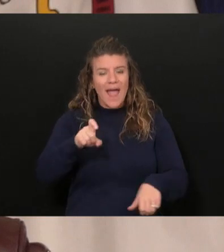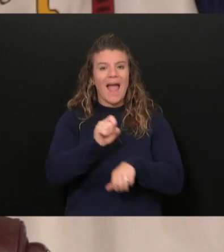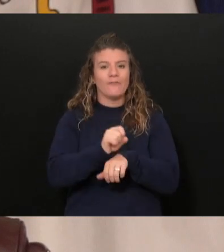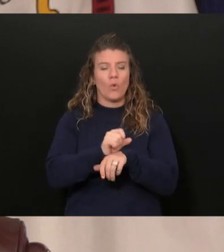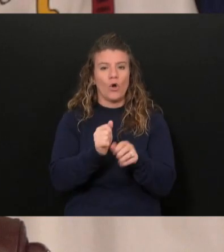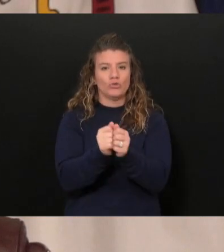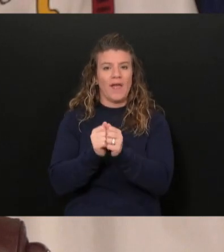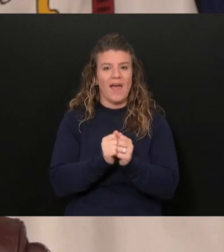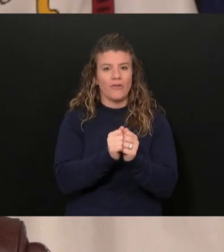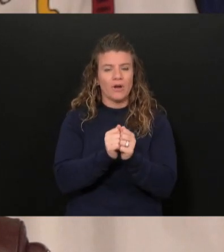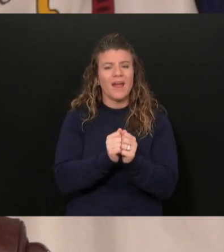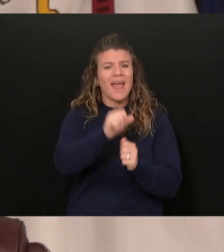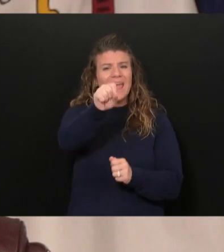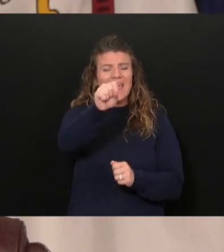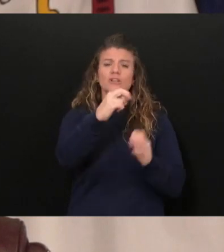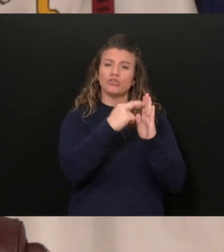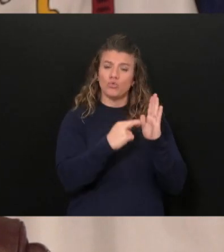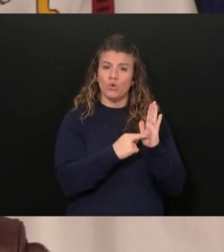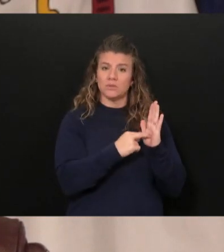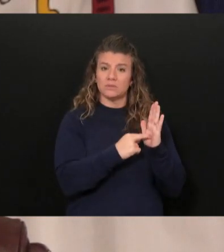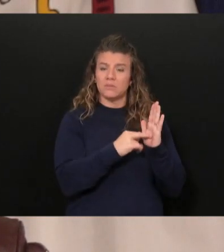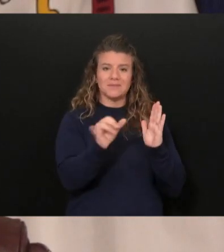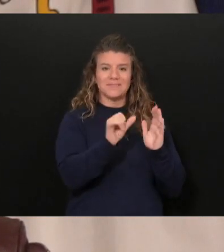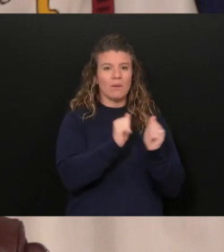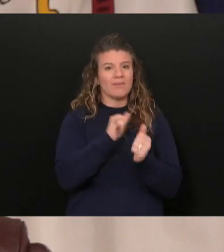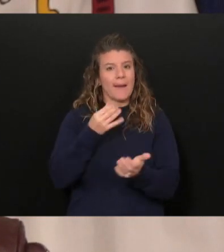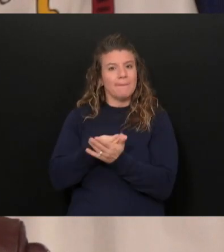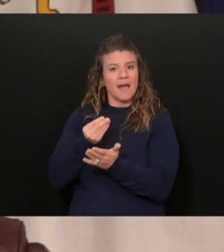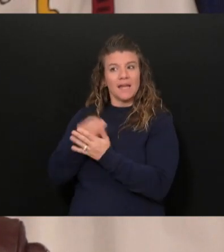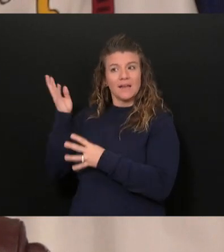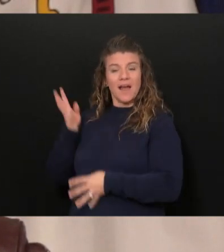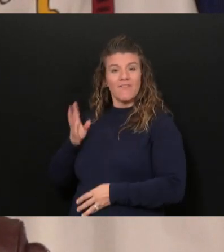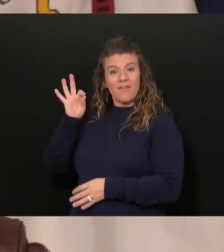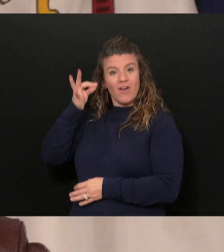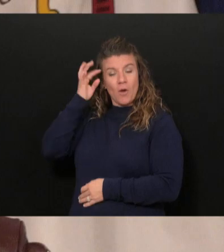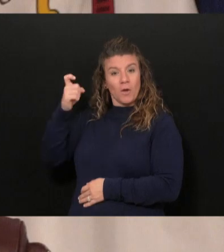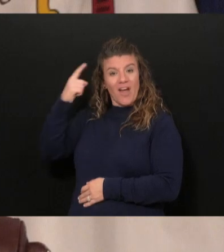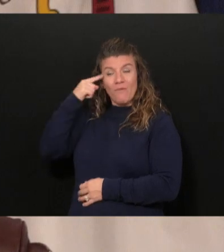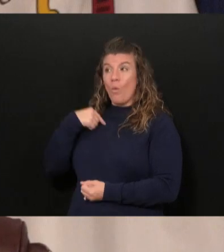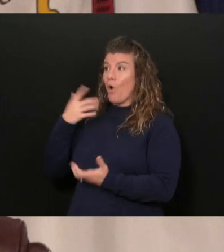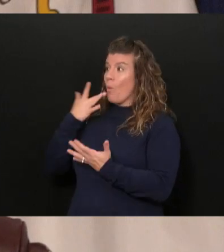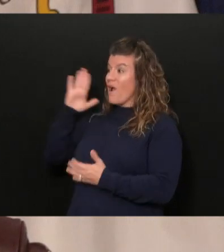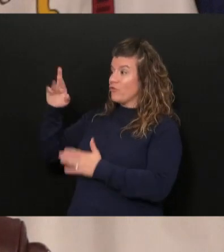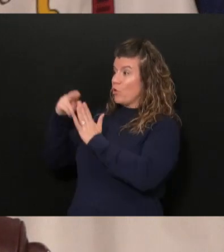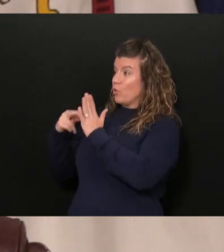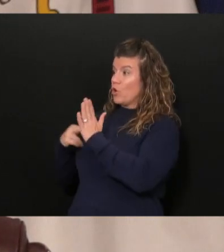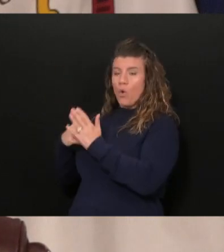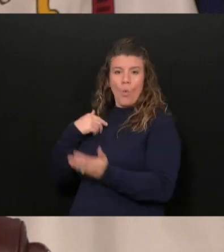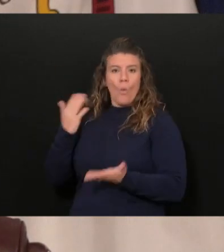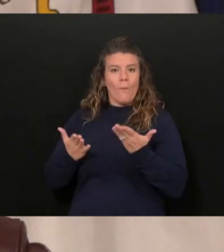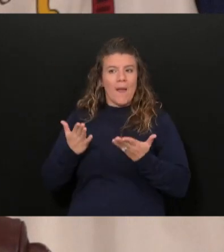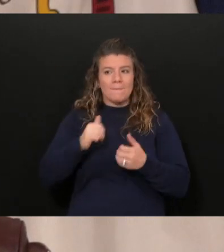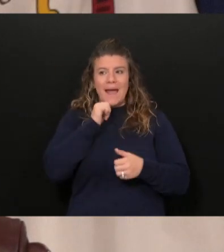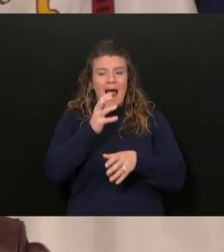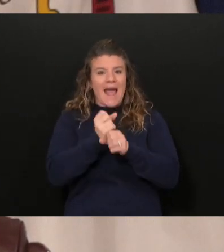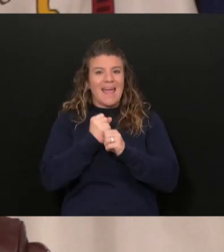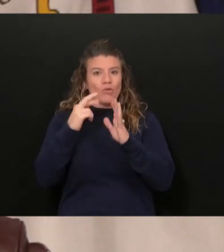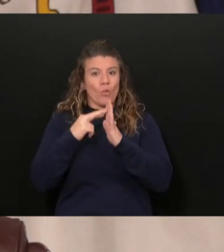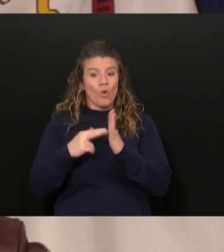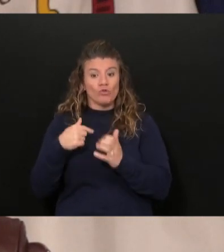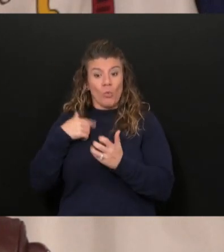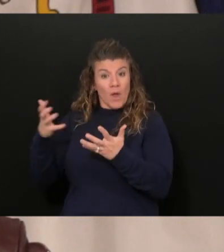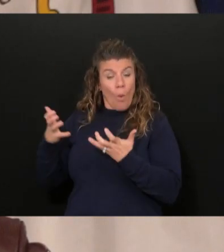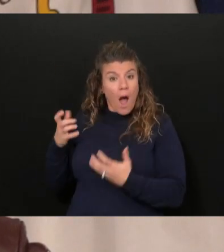there's certain rules, just like we're waiting on the rules to be able to backfill the revenue, and we may not get the rules that we want, but I think we